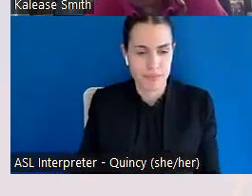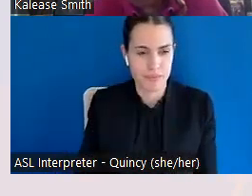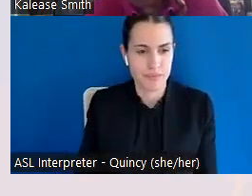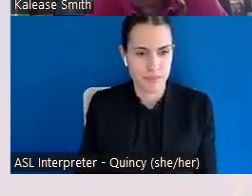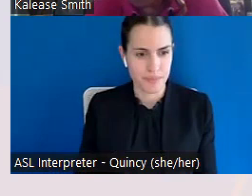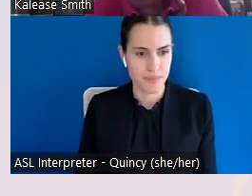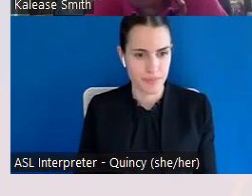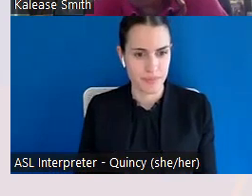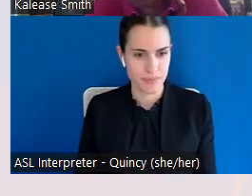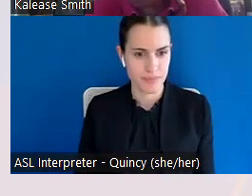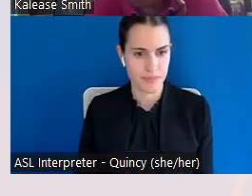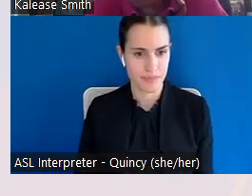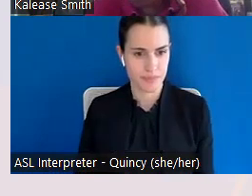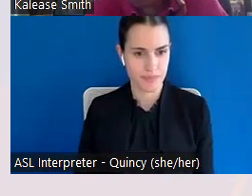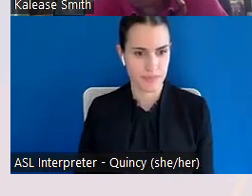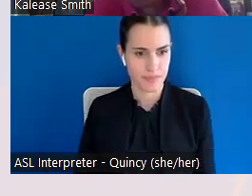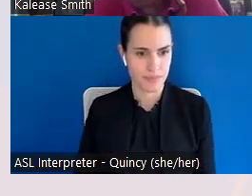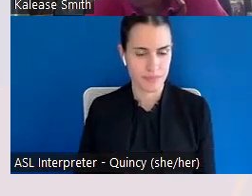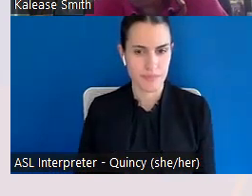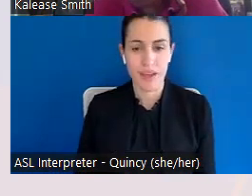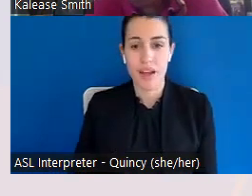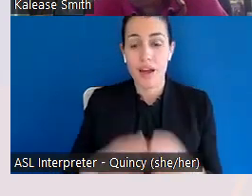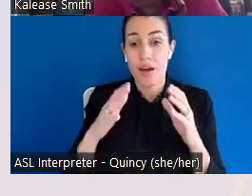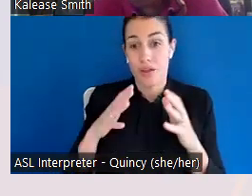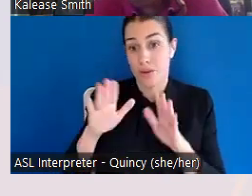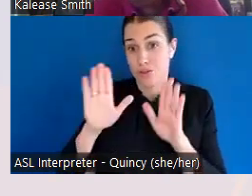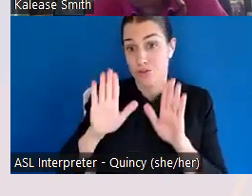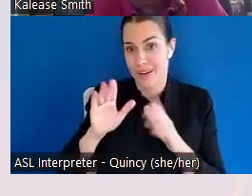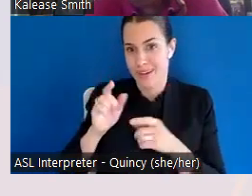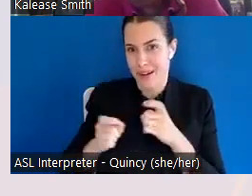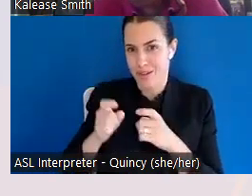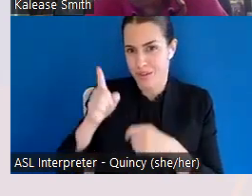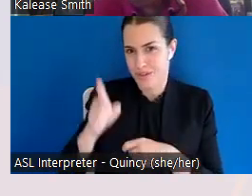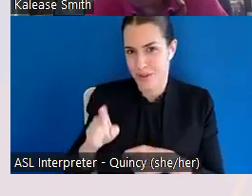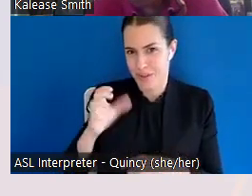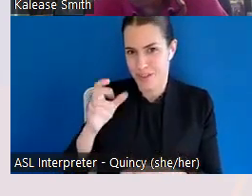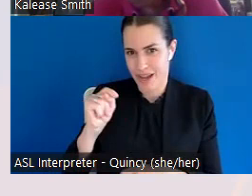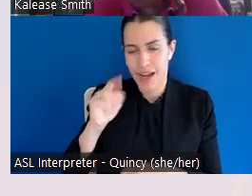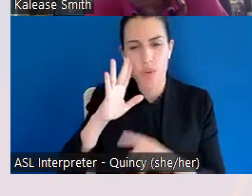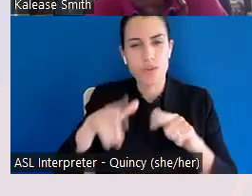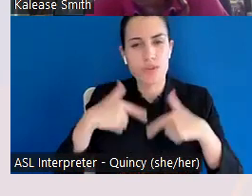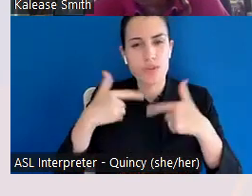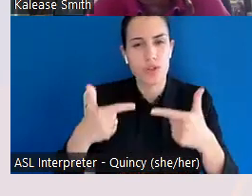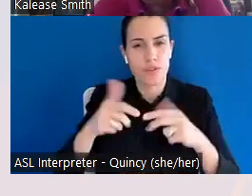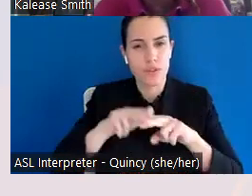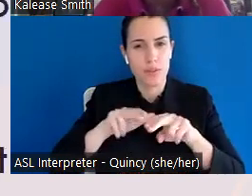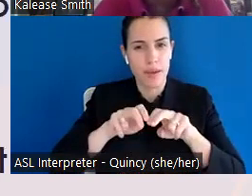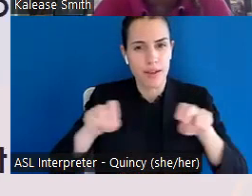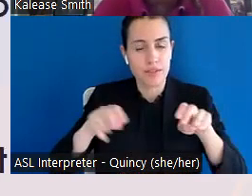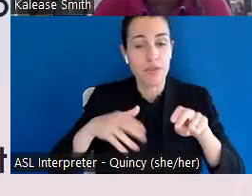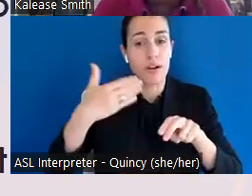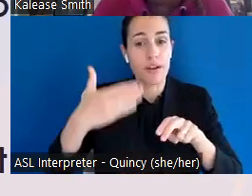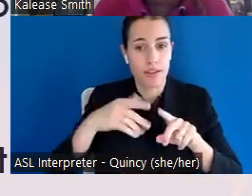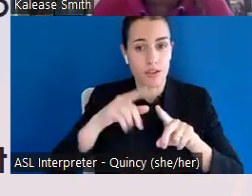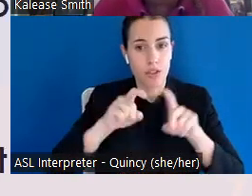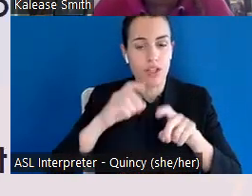said, and with all of the great contributions we've had in the chat, I want to turn it over to our panelists for our next set of questions. I'm going to read out the questions this time